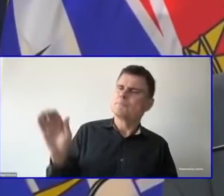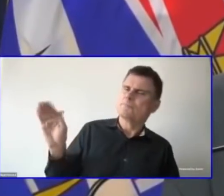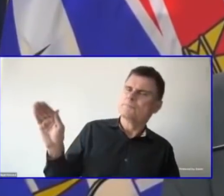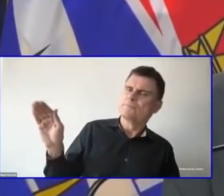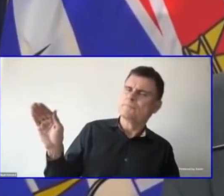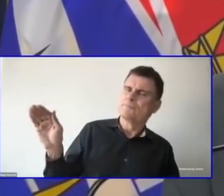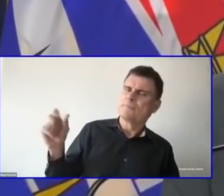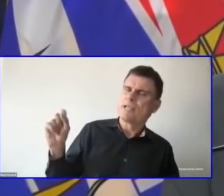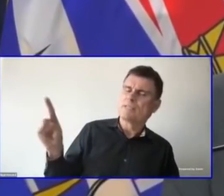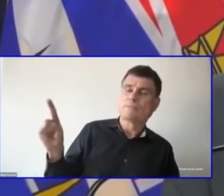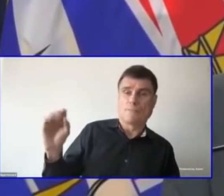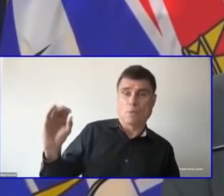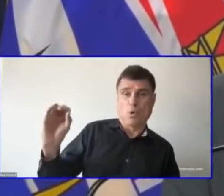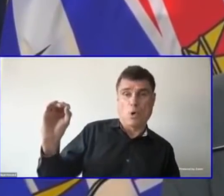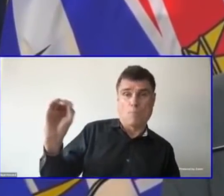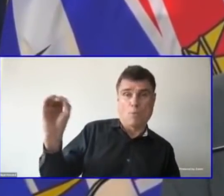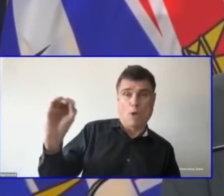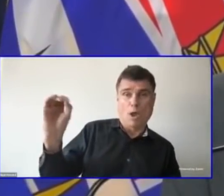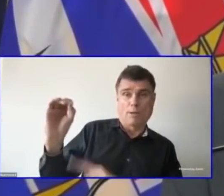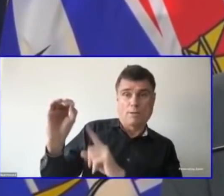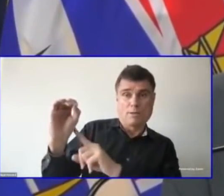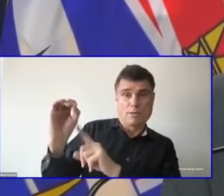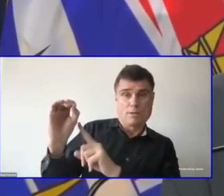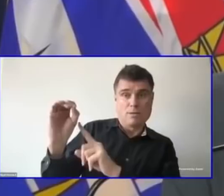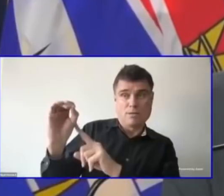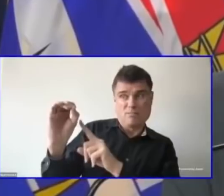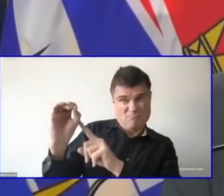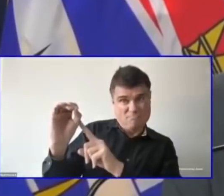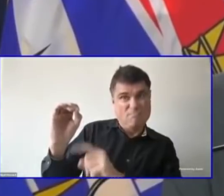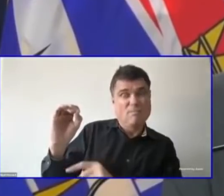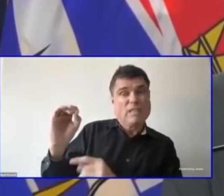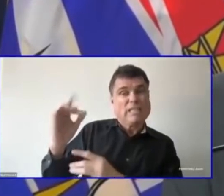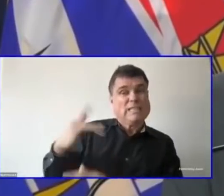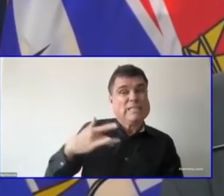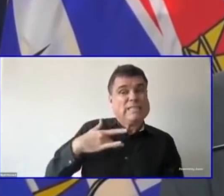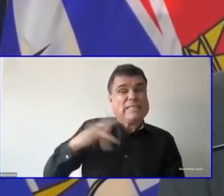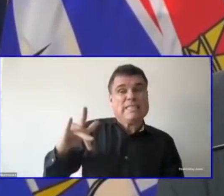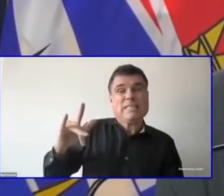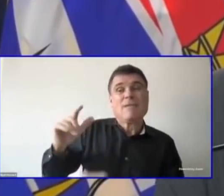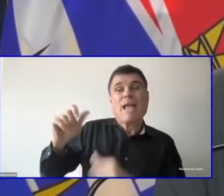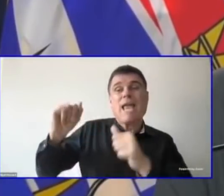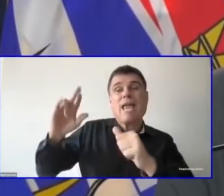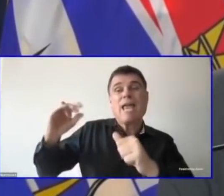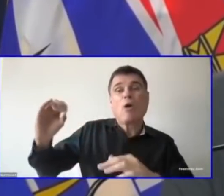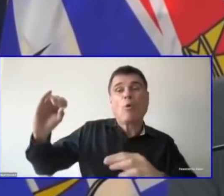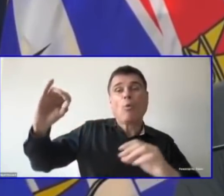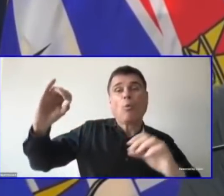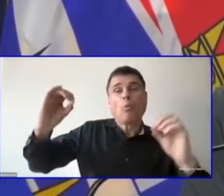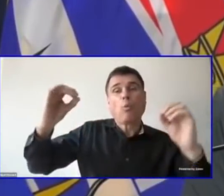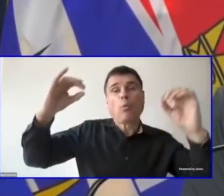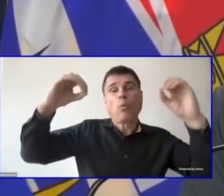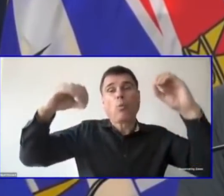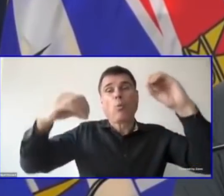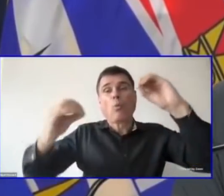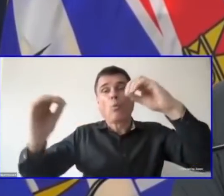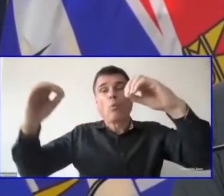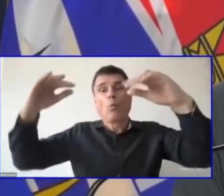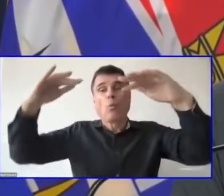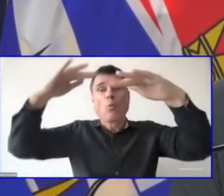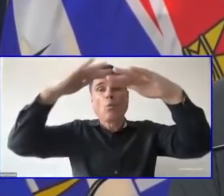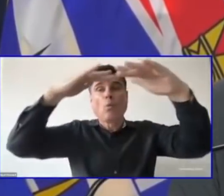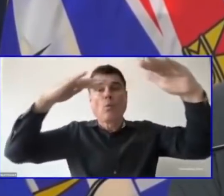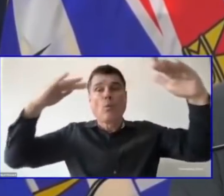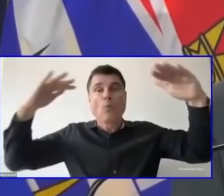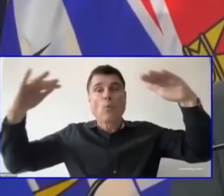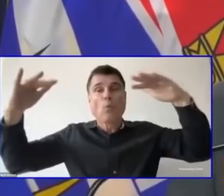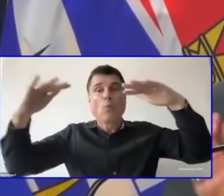airborne? Omicron. I think, when we look at COVID, when we look at